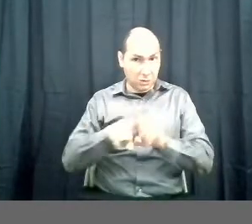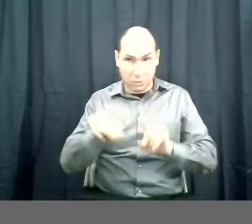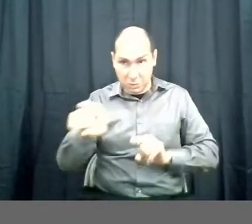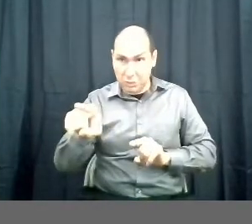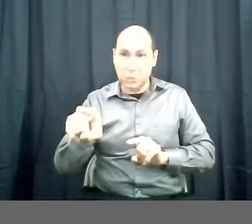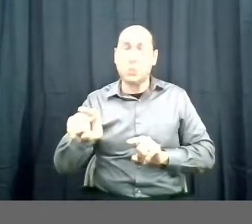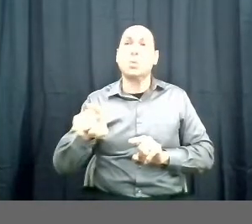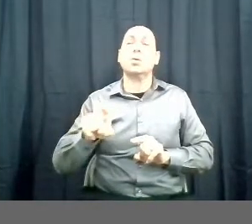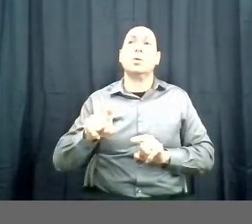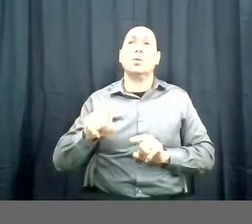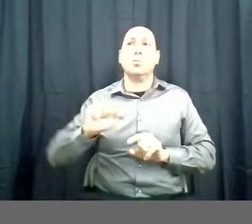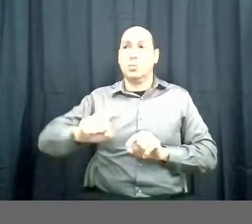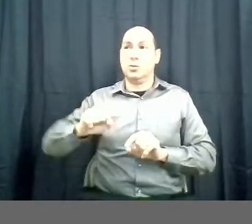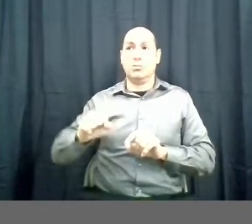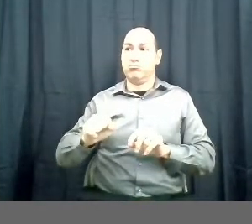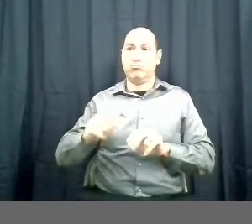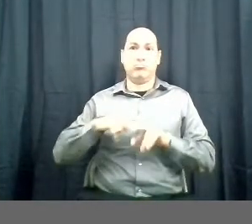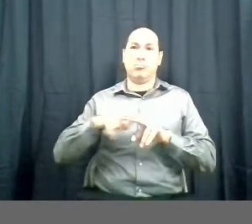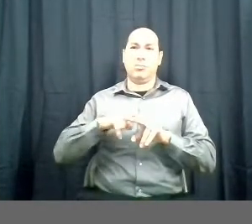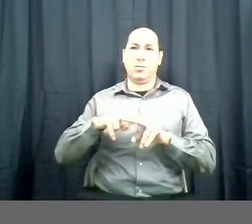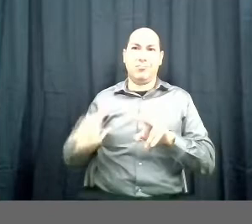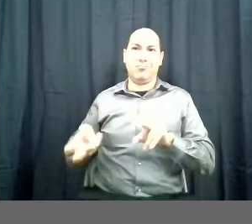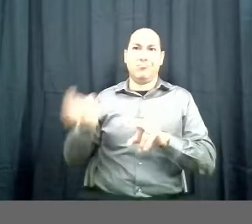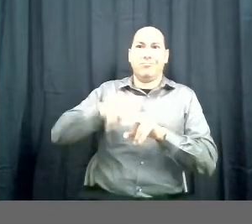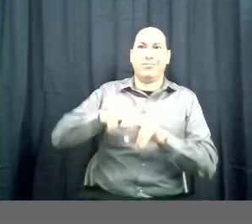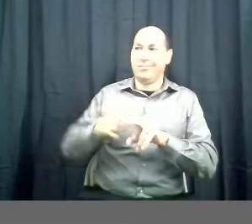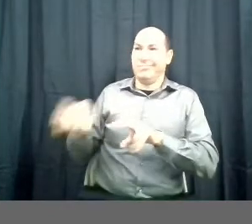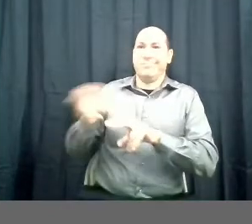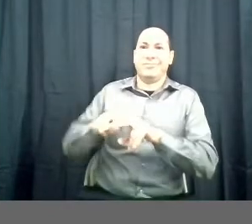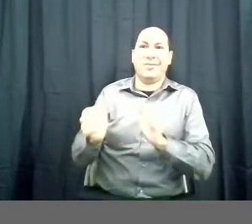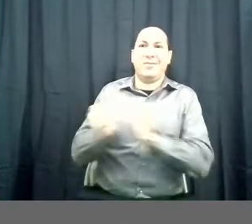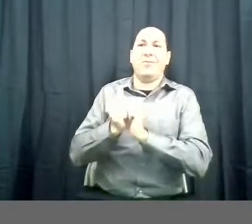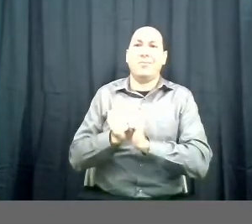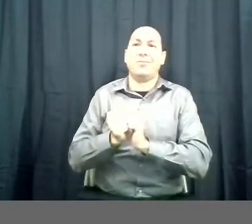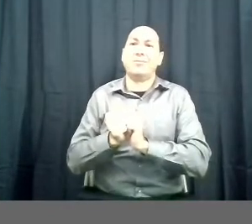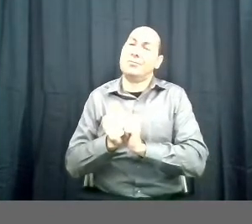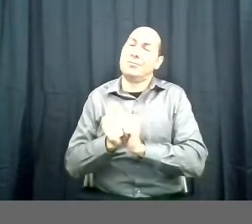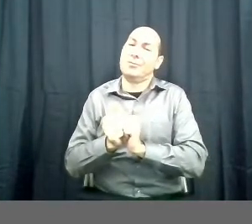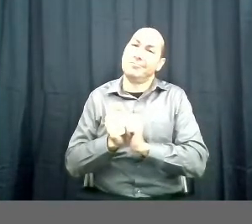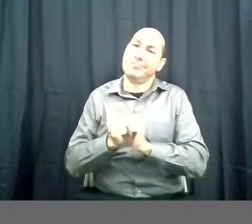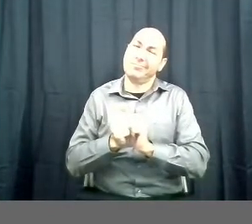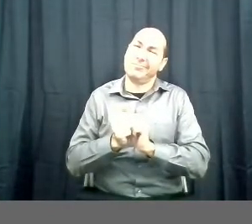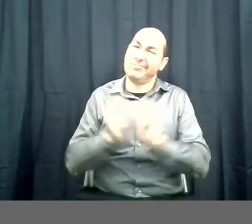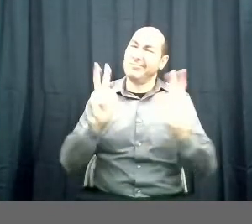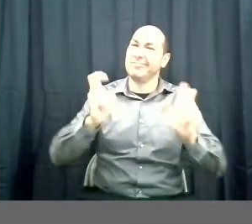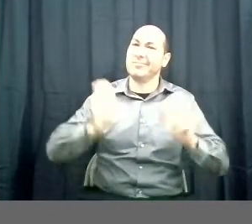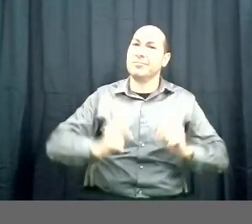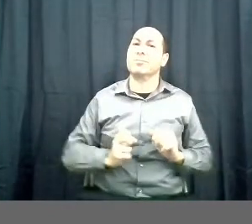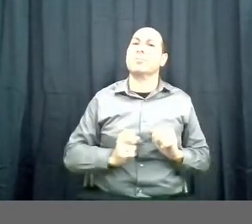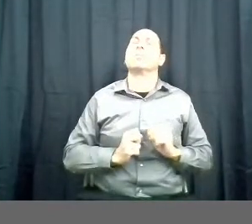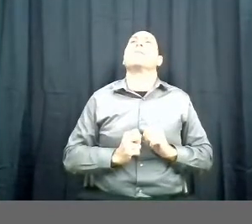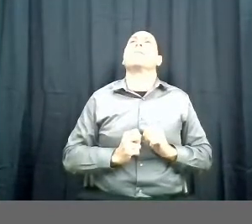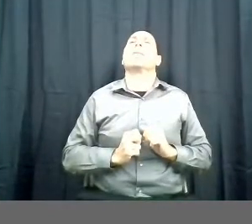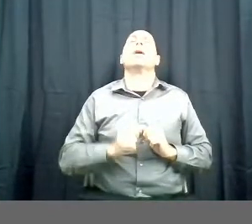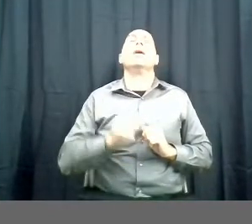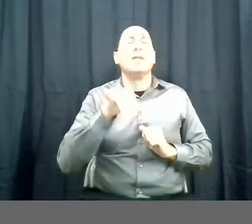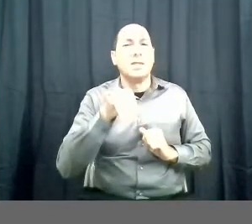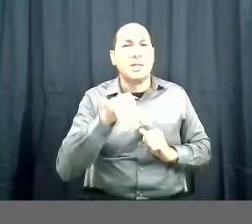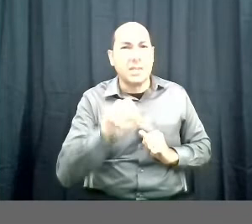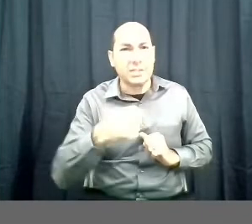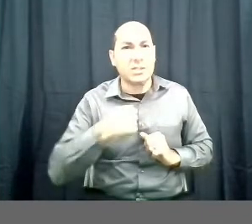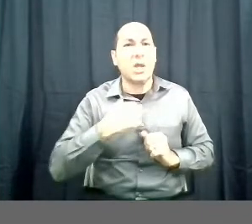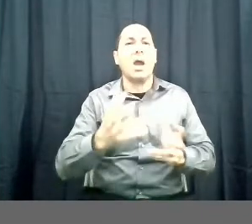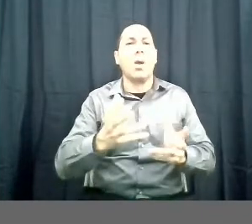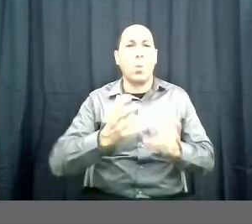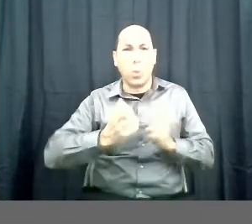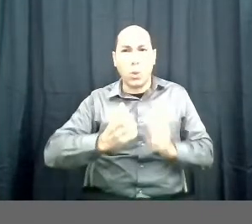together, plan to participate as well. Okay. Yeah, I would want to, because I feel like,